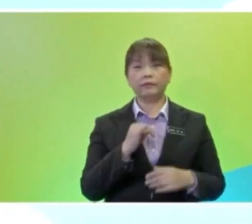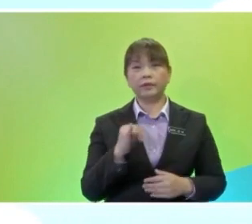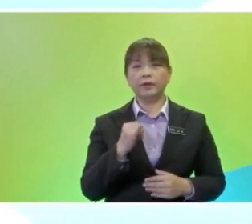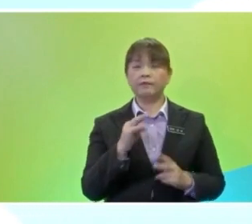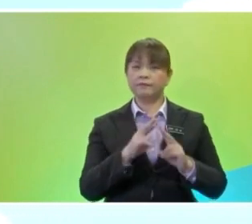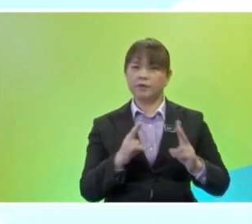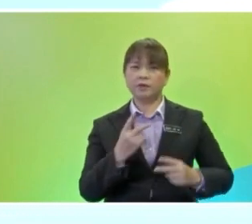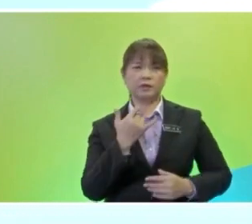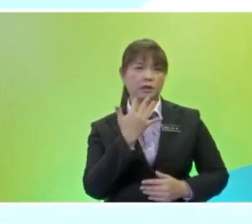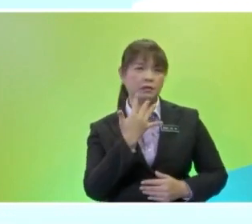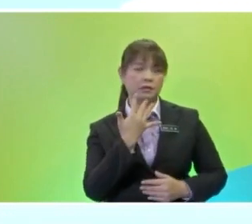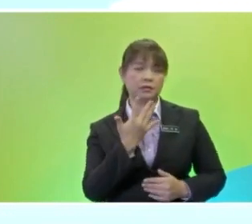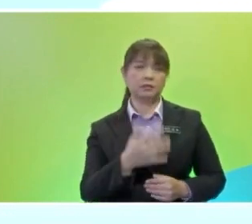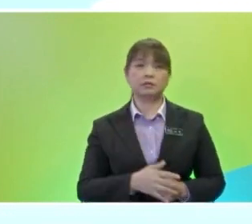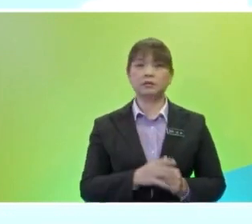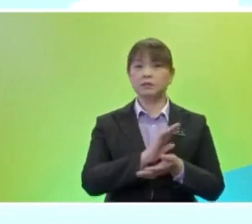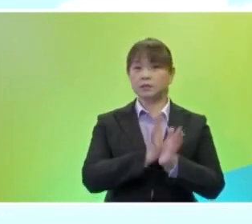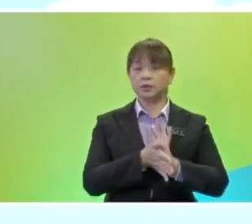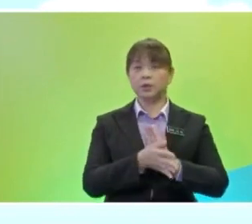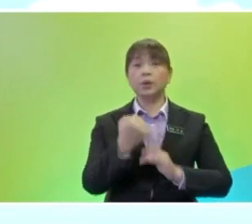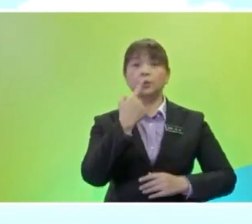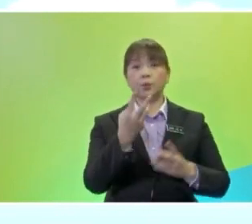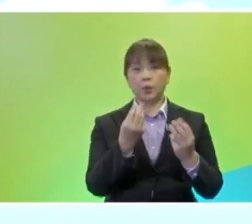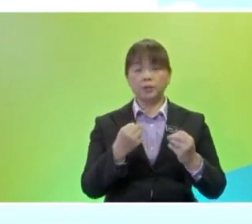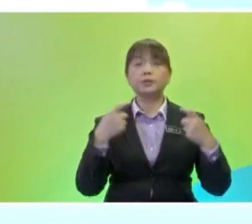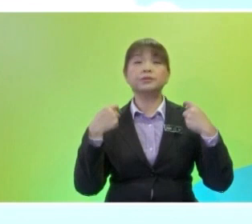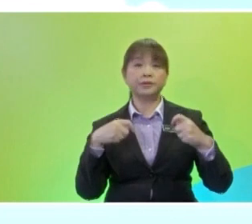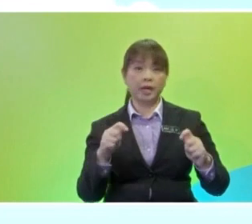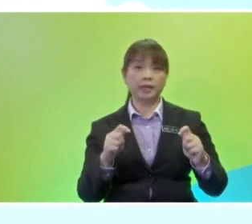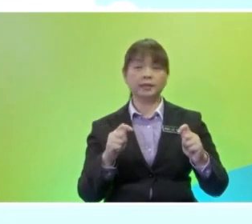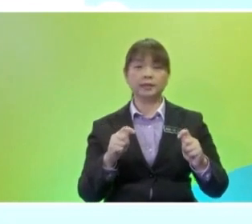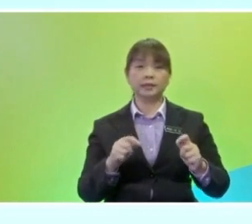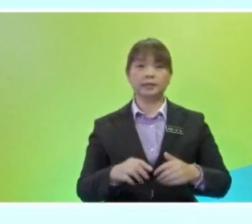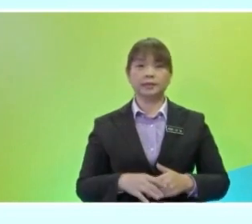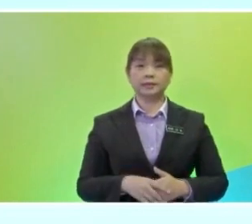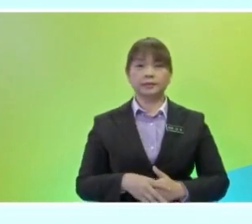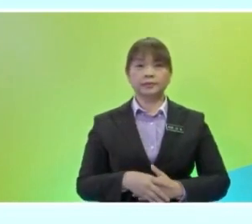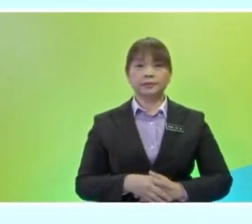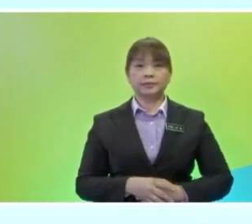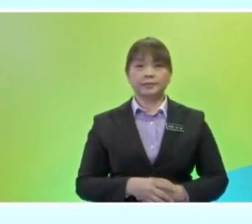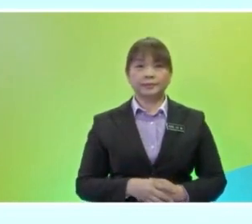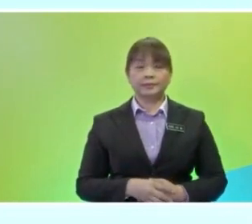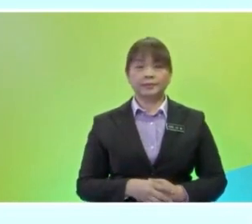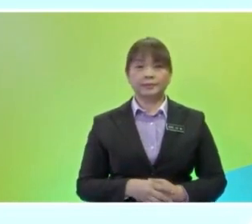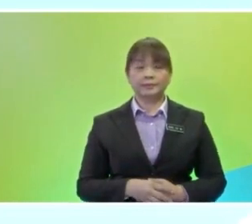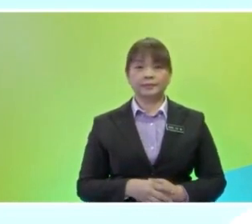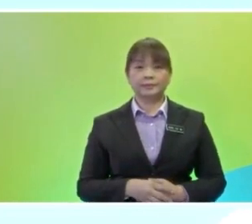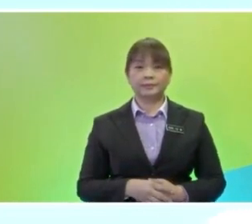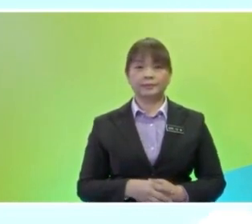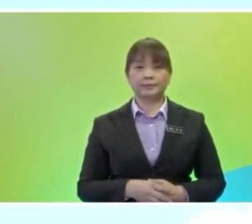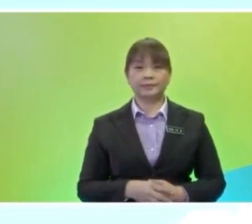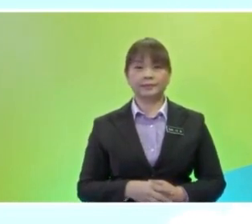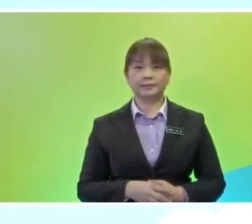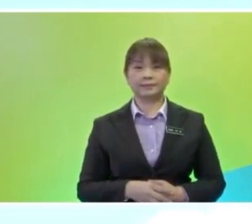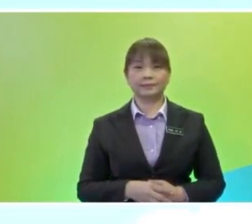Colors. Colors. Ah, so who would like to give it a try? Raise your hand. Who's next? Maybe, okay, Rio. Okay,